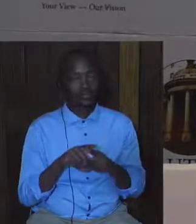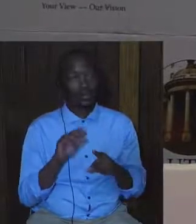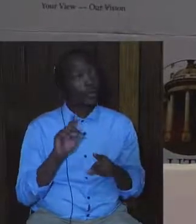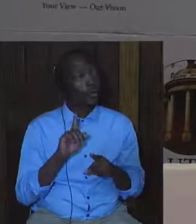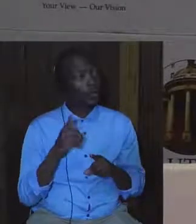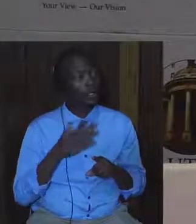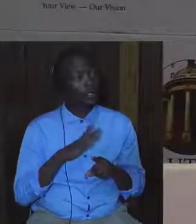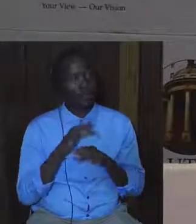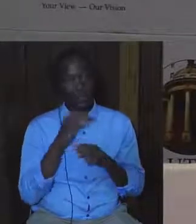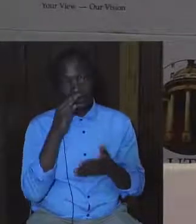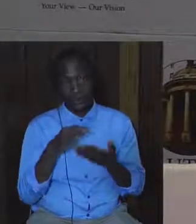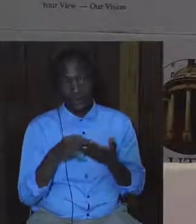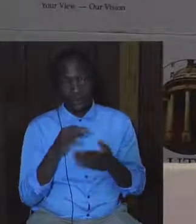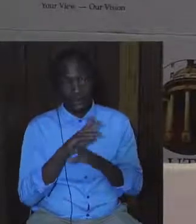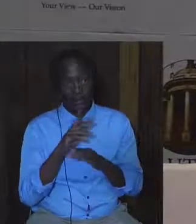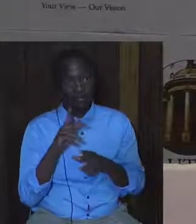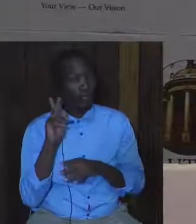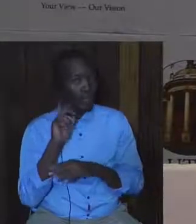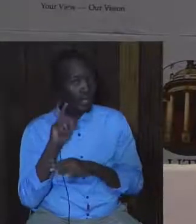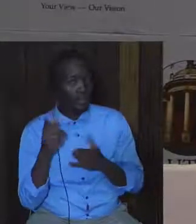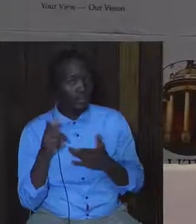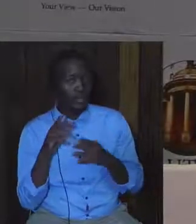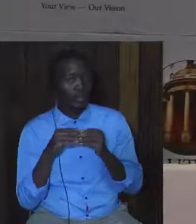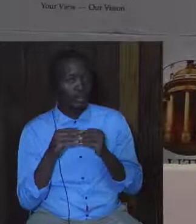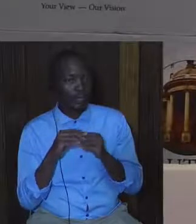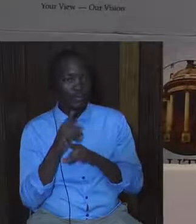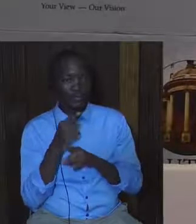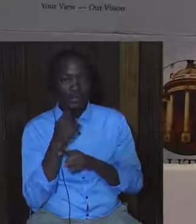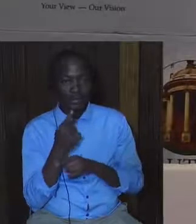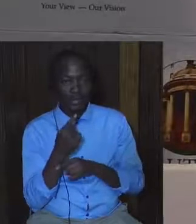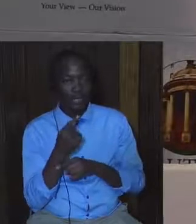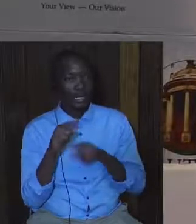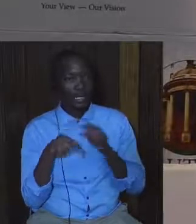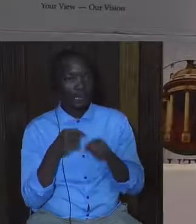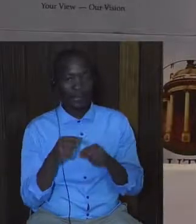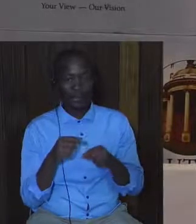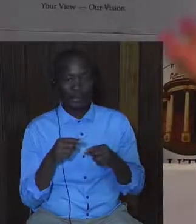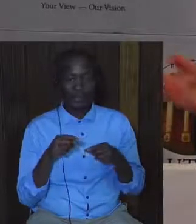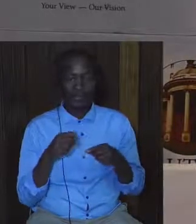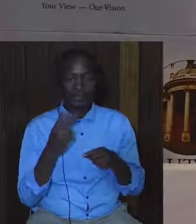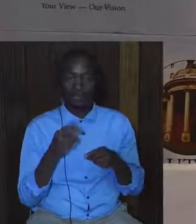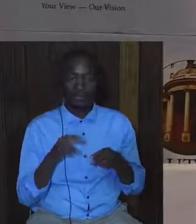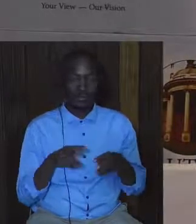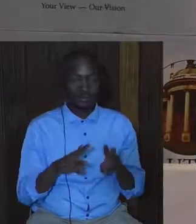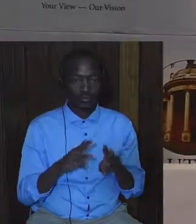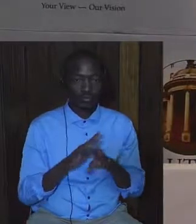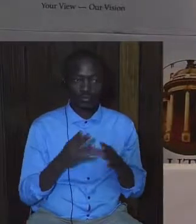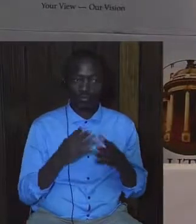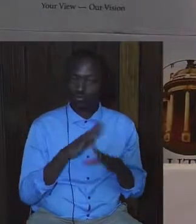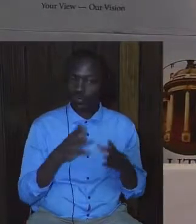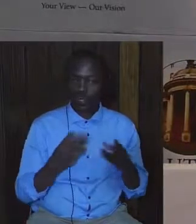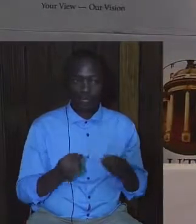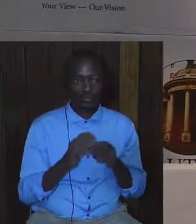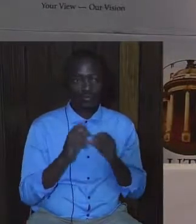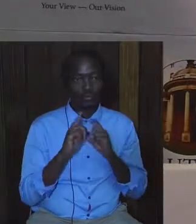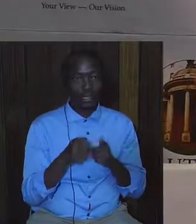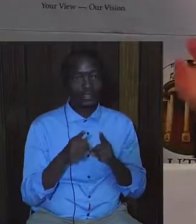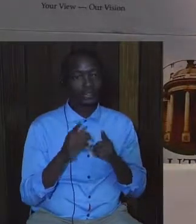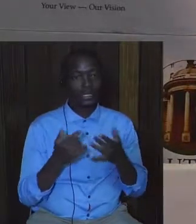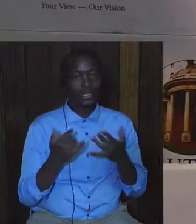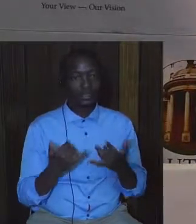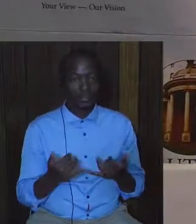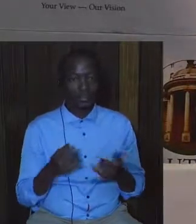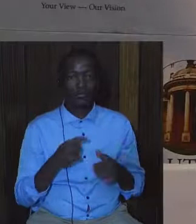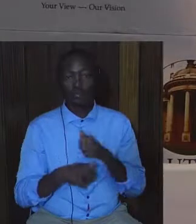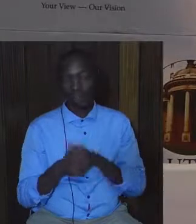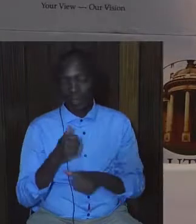suggest, you've heard what members are saying about these two roads. Don't have to answer us now. It will